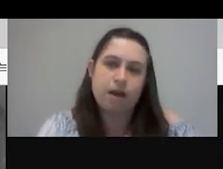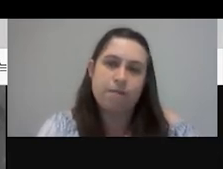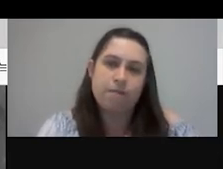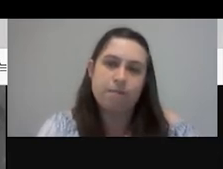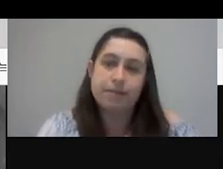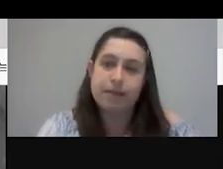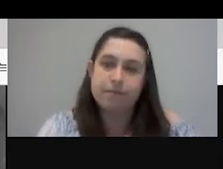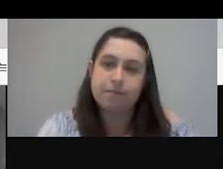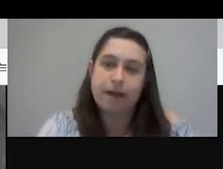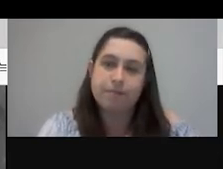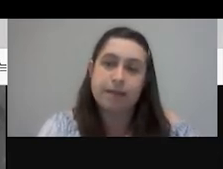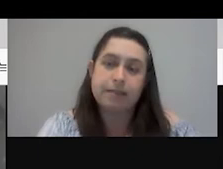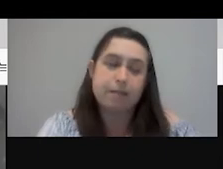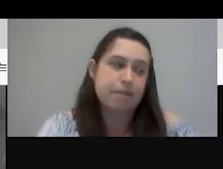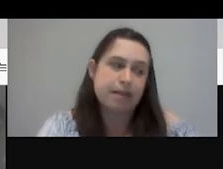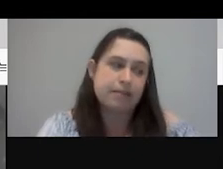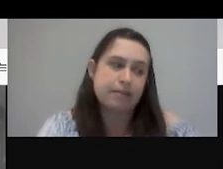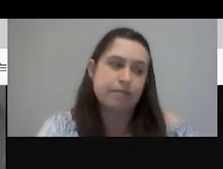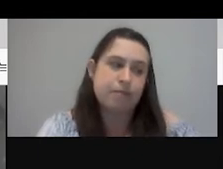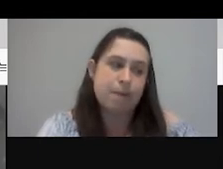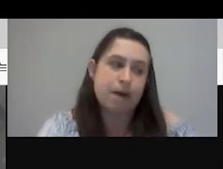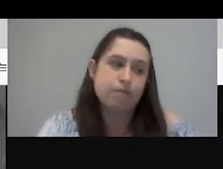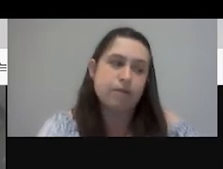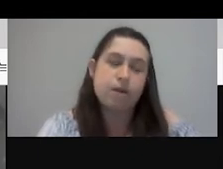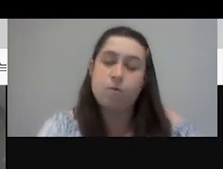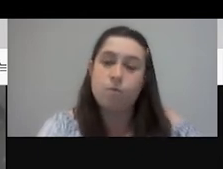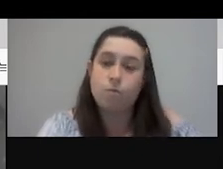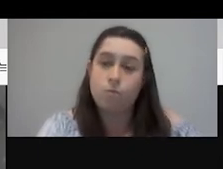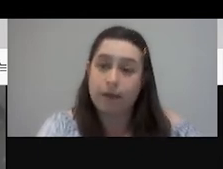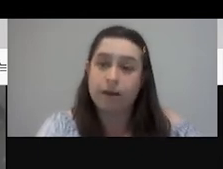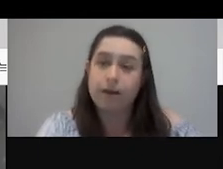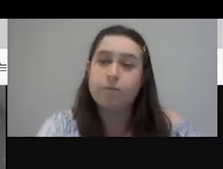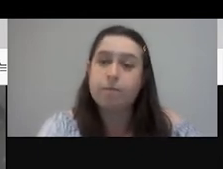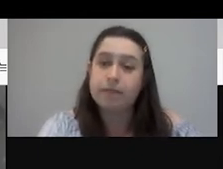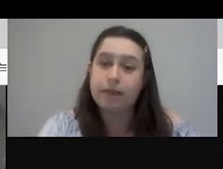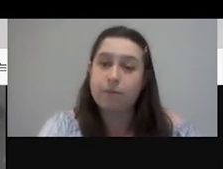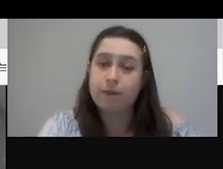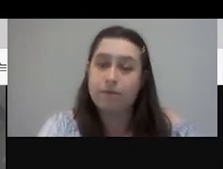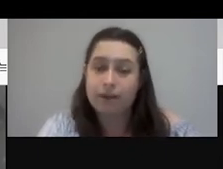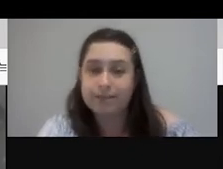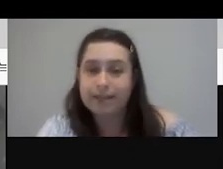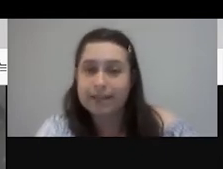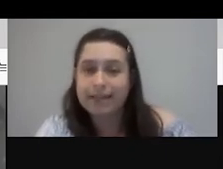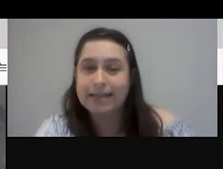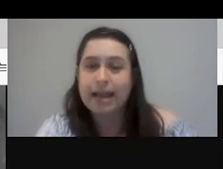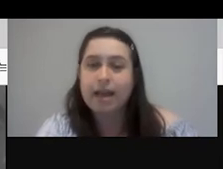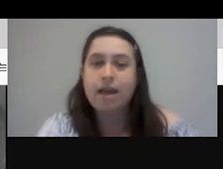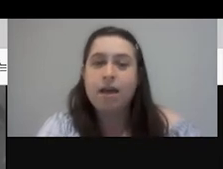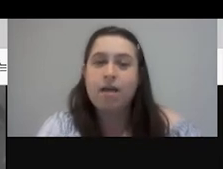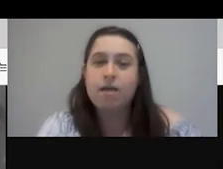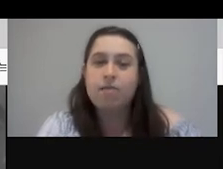although museums perhaps had some things about working class women, particularly women in factories like this